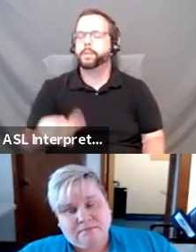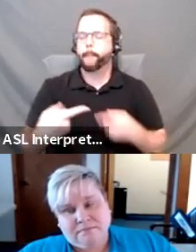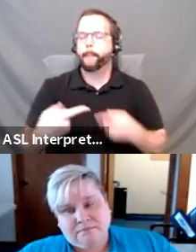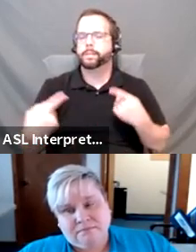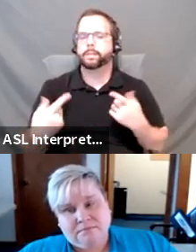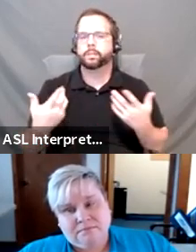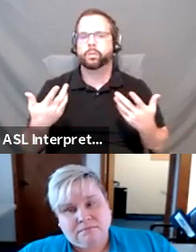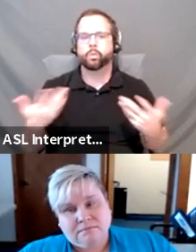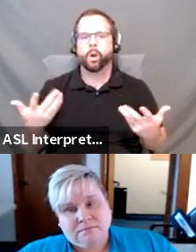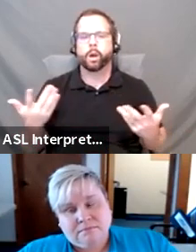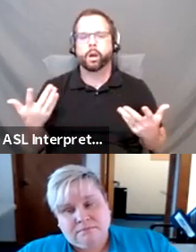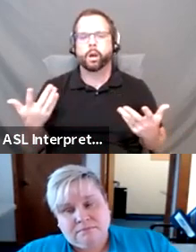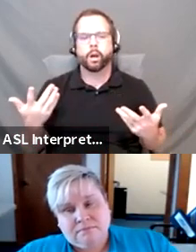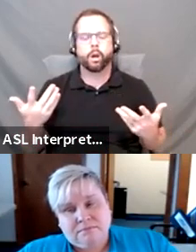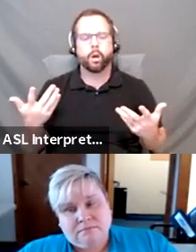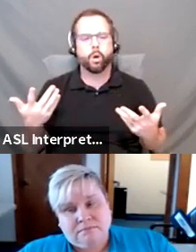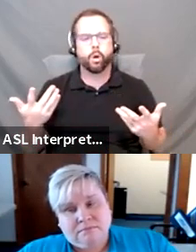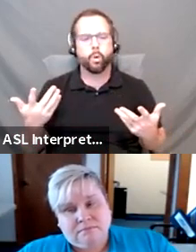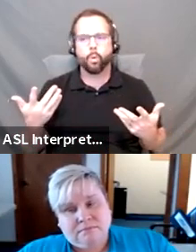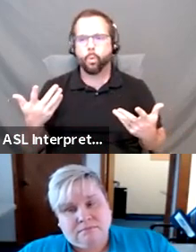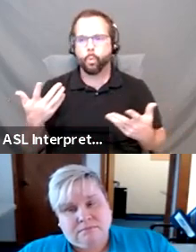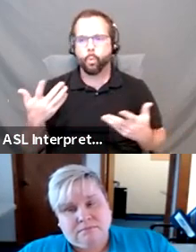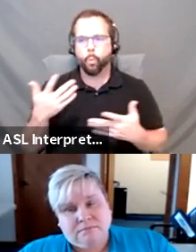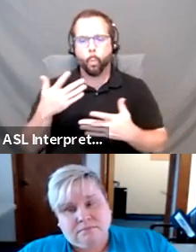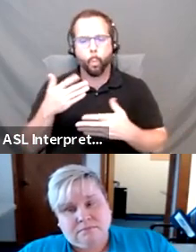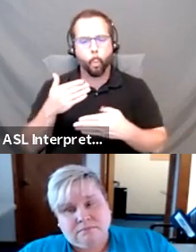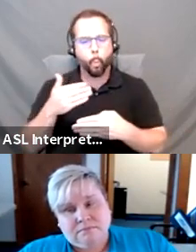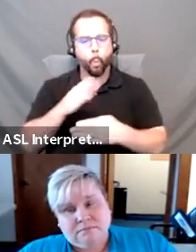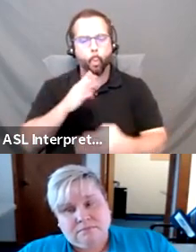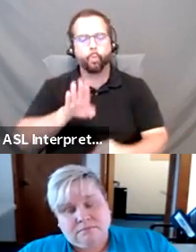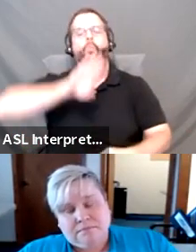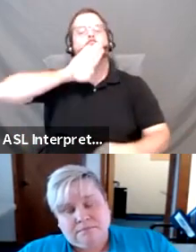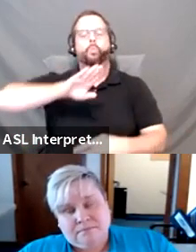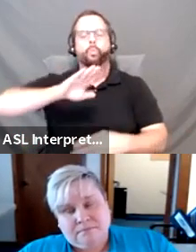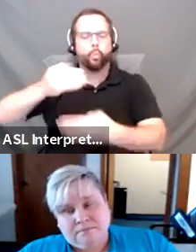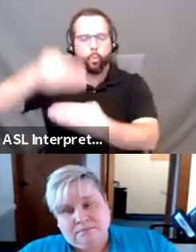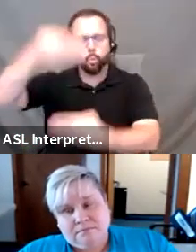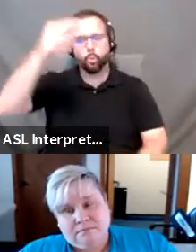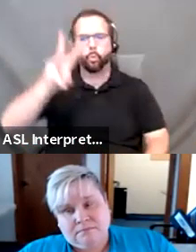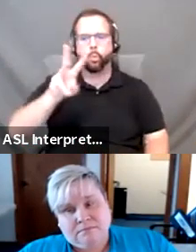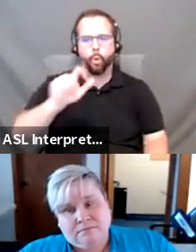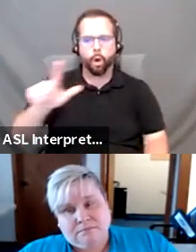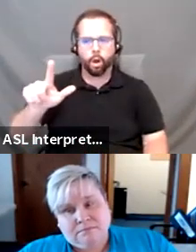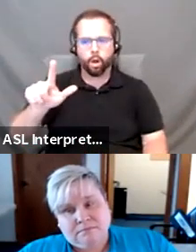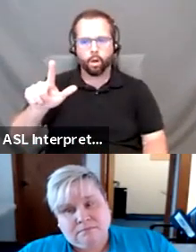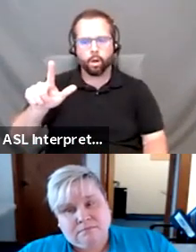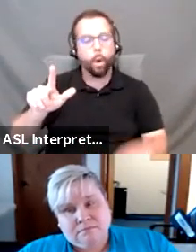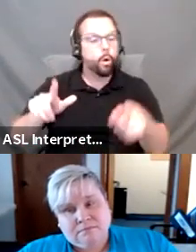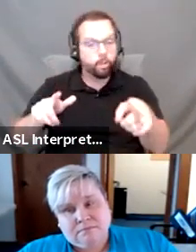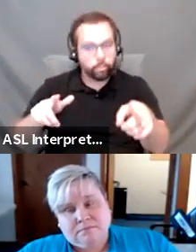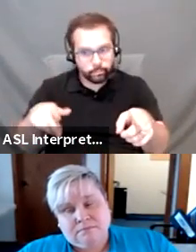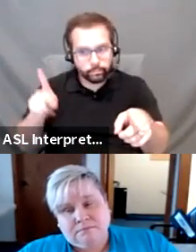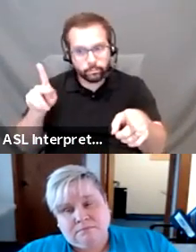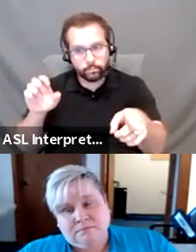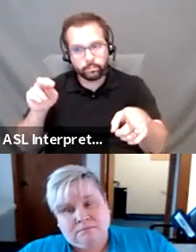Okay, Kendra said more engagement from youth has been a benefit, a positive. What is